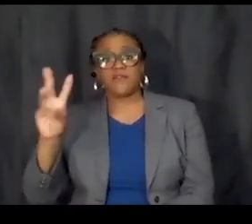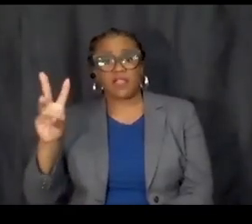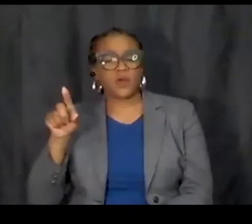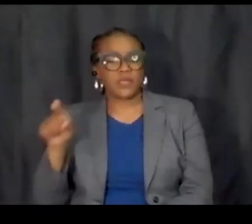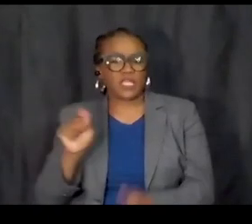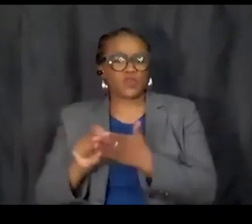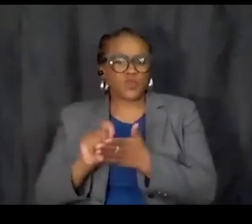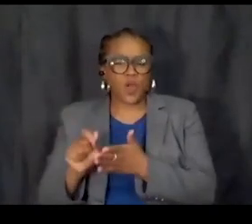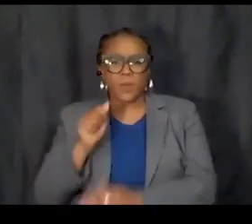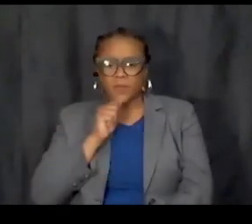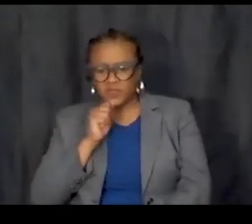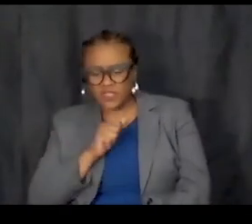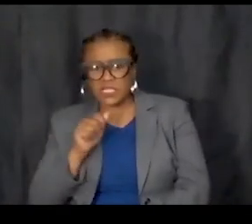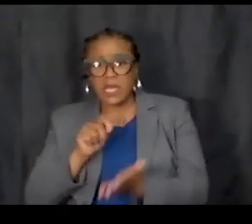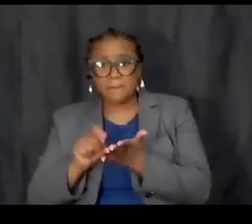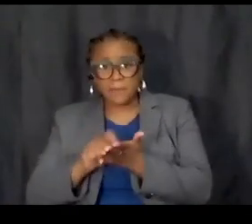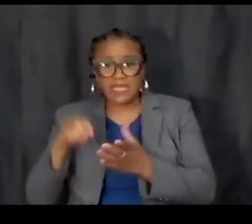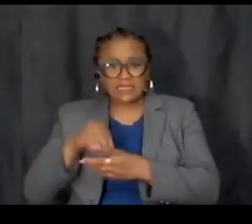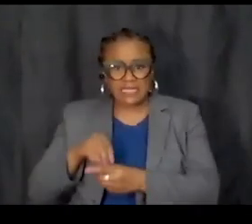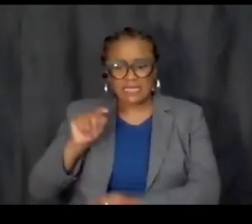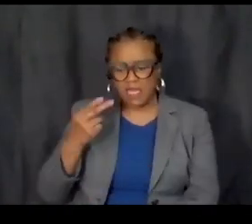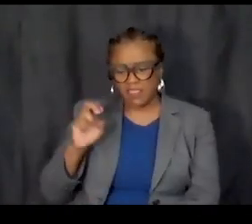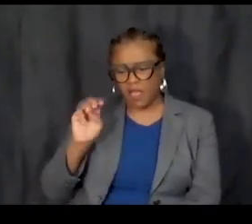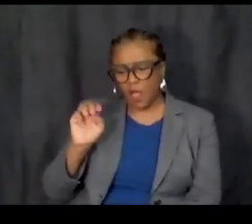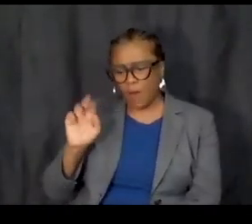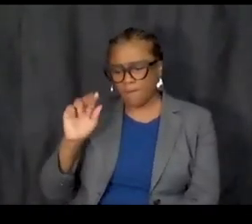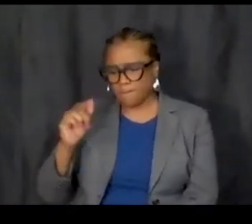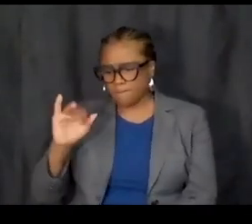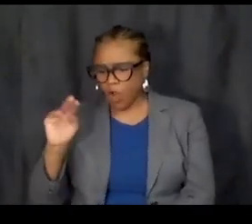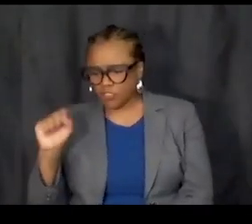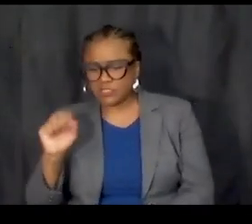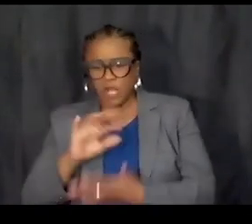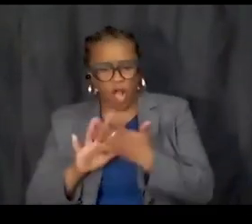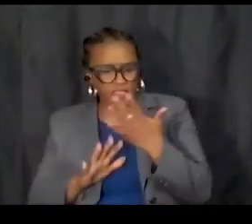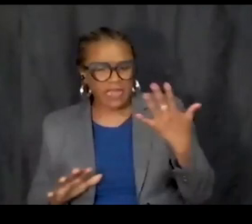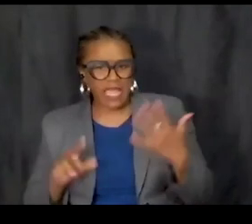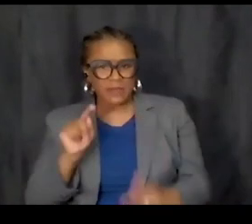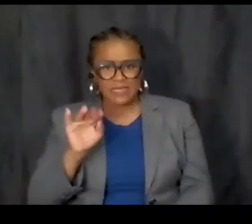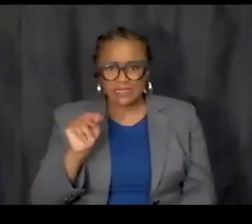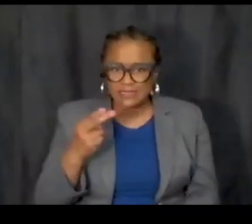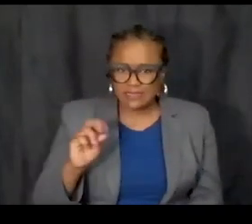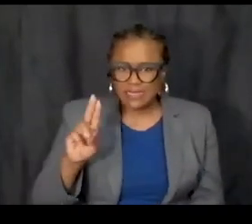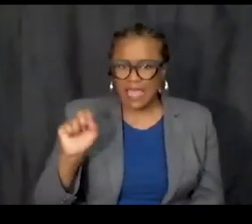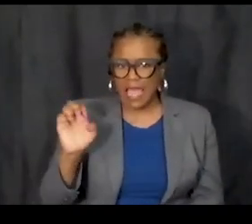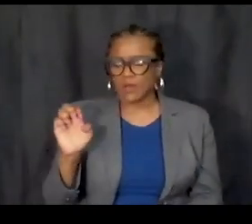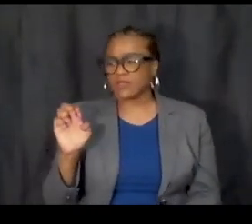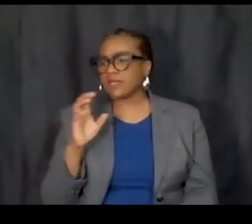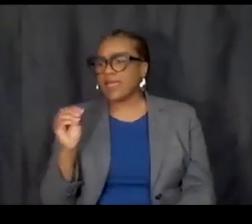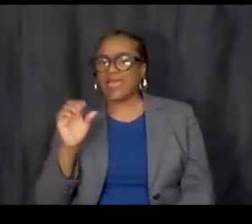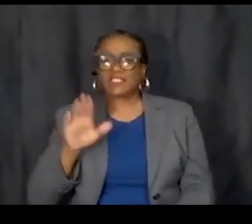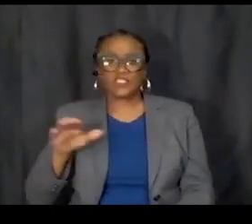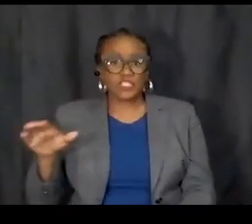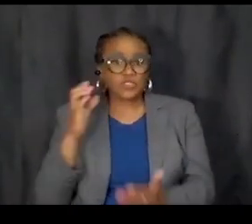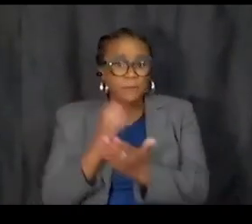in the Margins, UK, Tin House, US, 2018, and all the names given, Picador, Tin House, 2021, as well as a